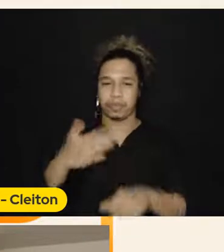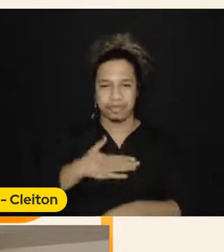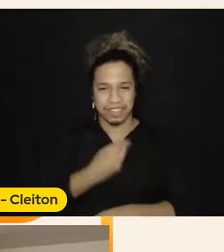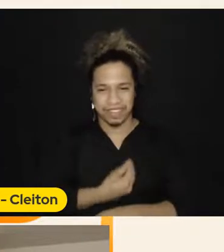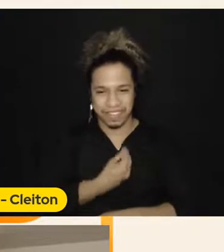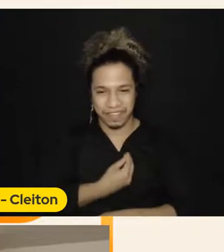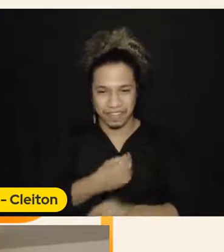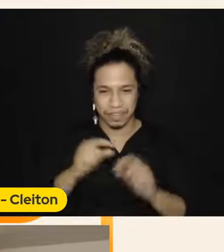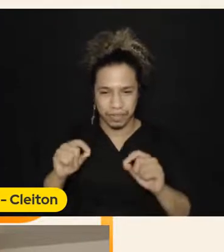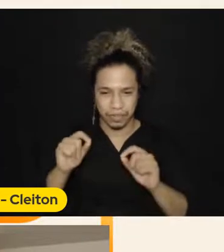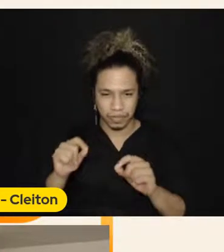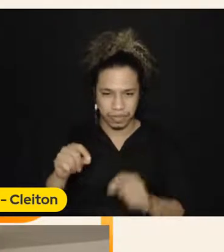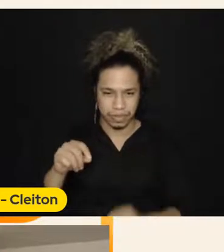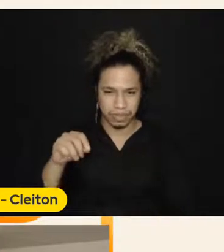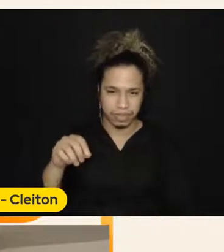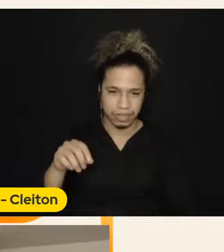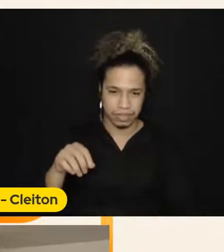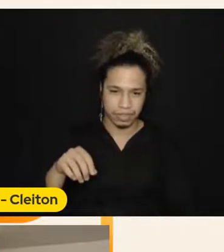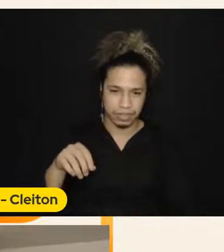Lit,